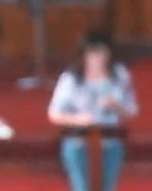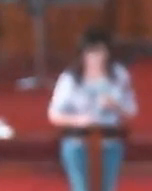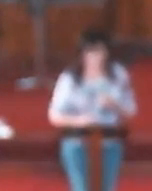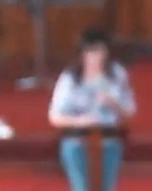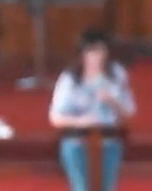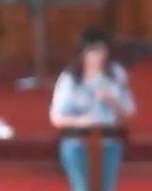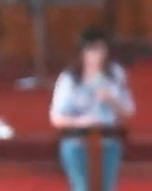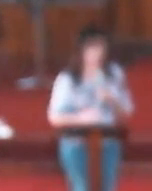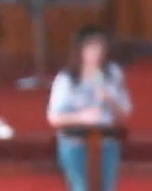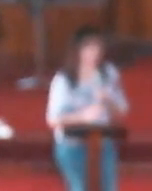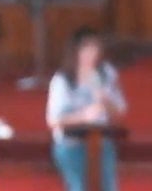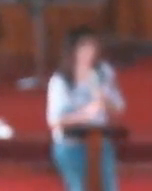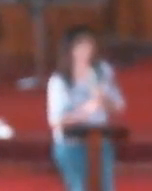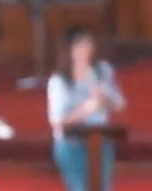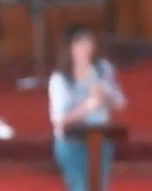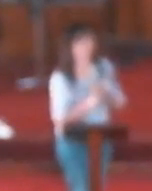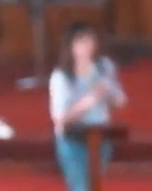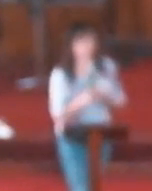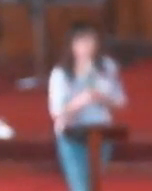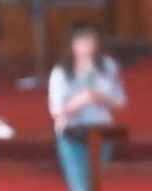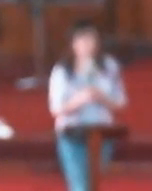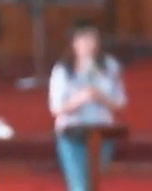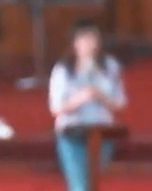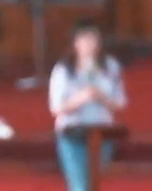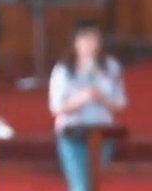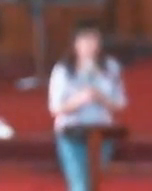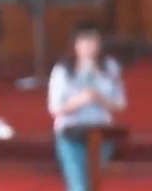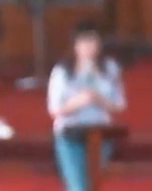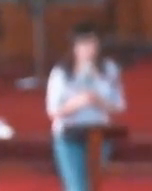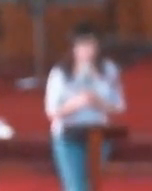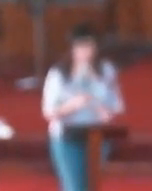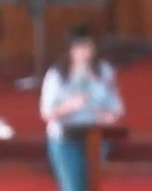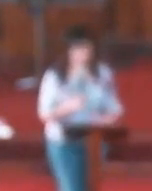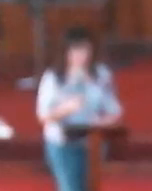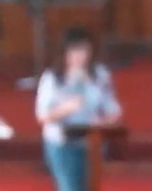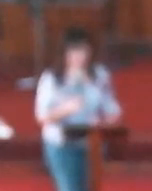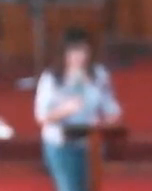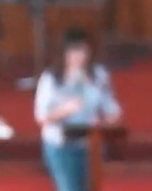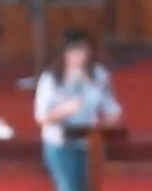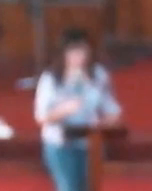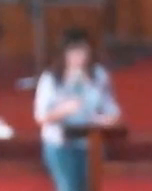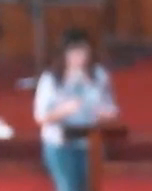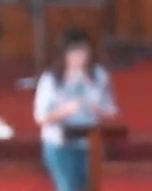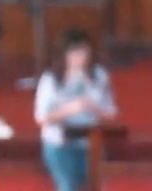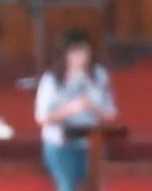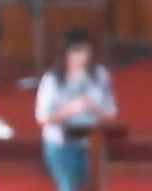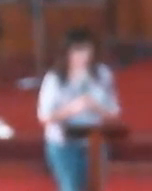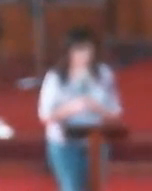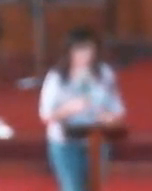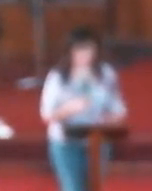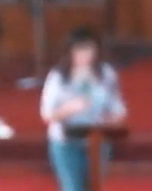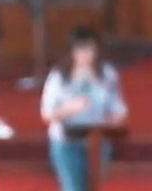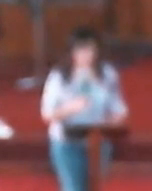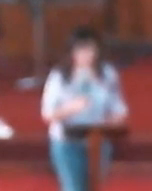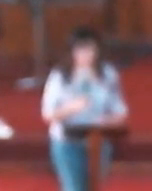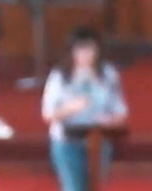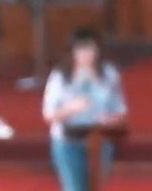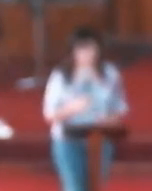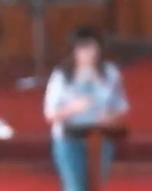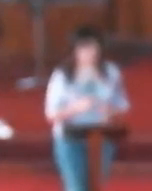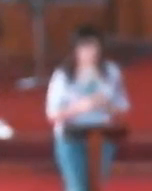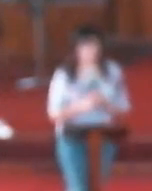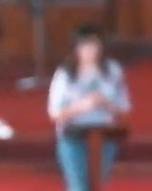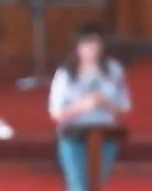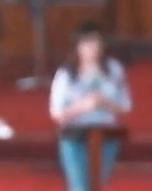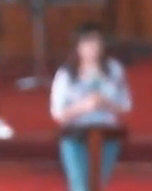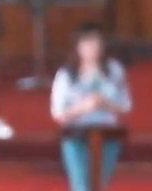Bautista. And in Luke 1, the word speaks about the birth of John the Baptist. Y Juan el papá de